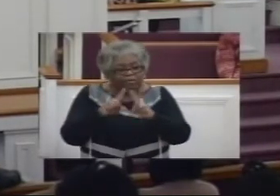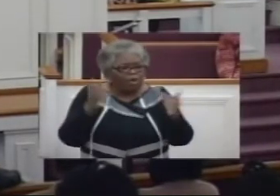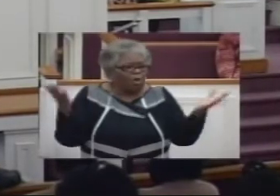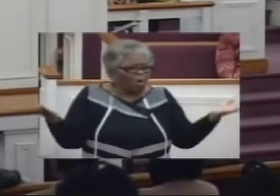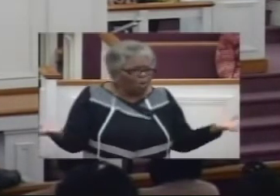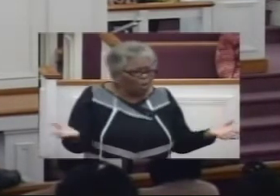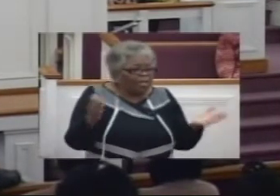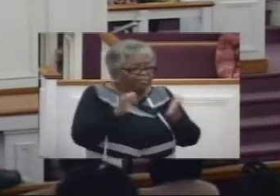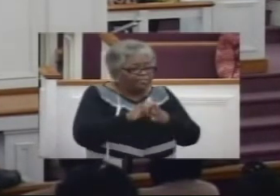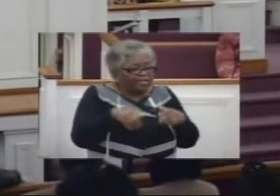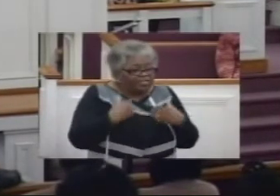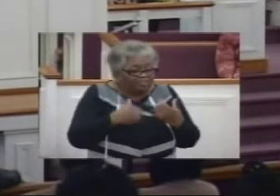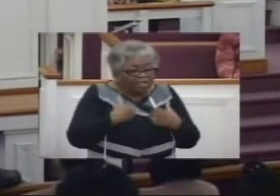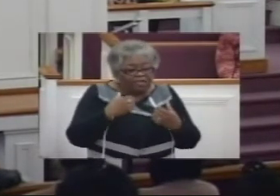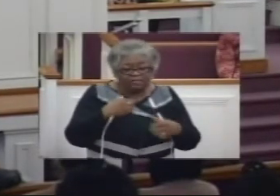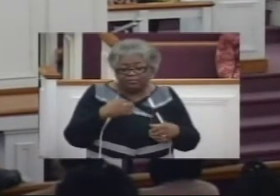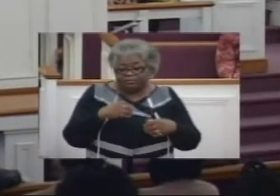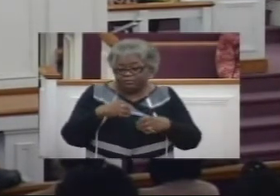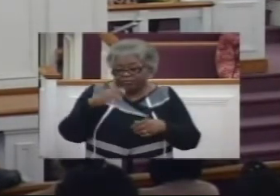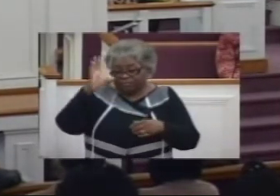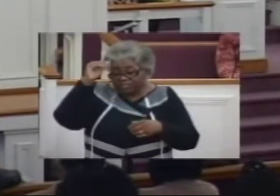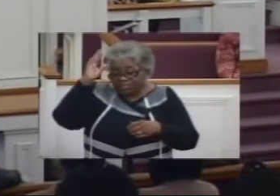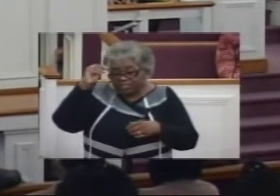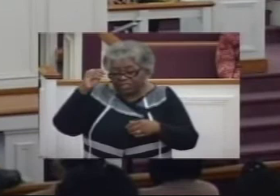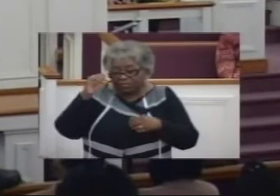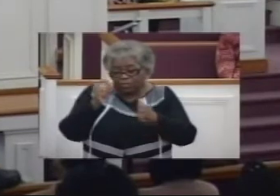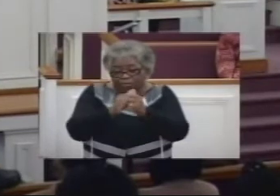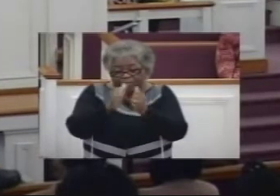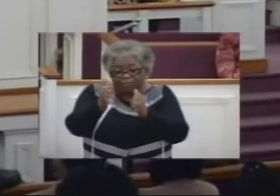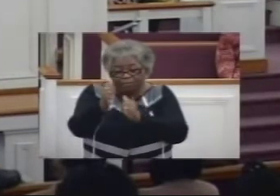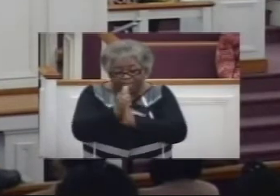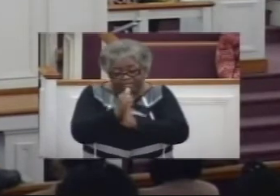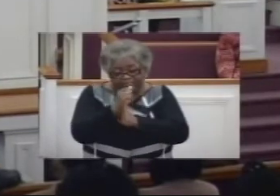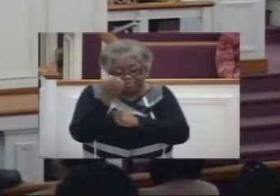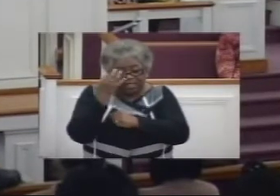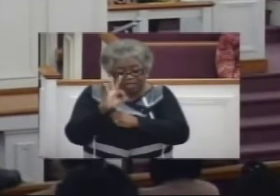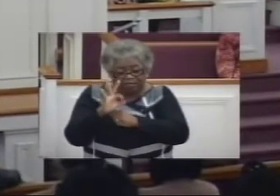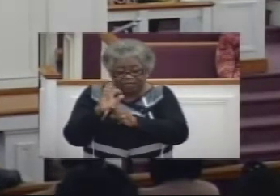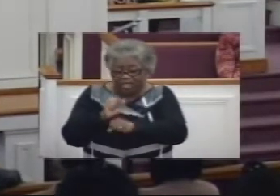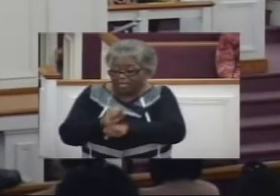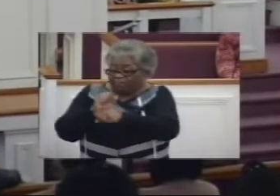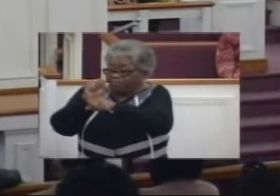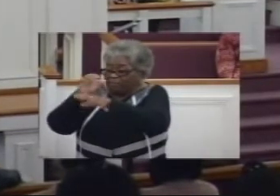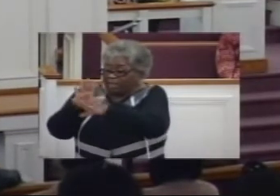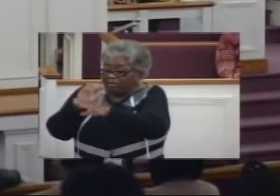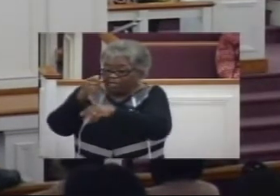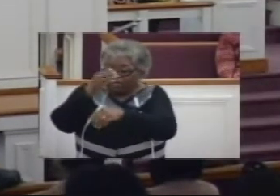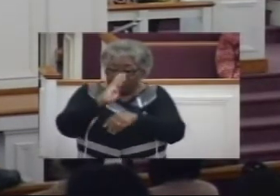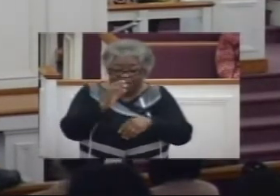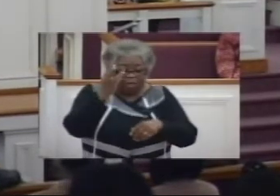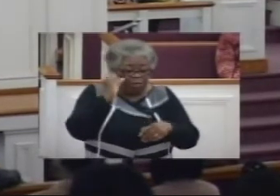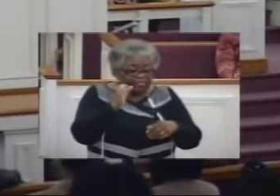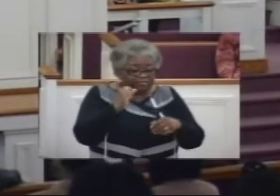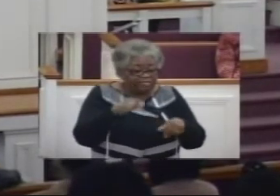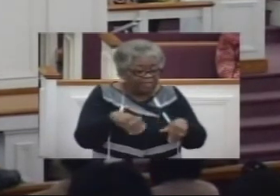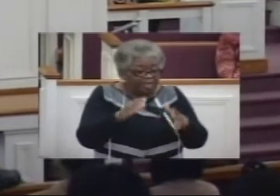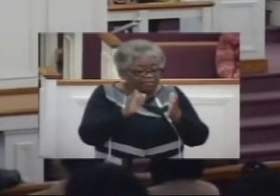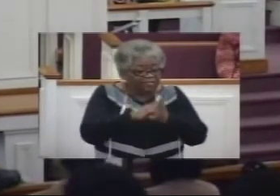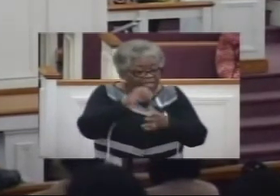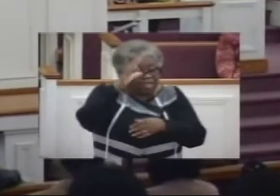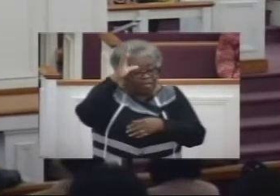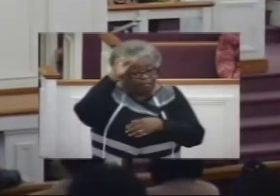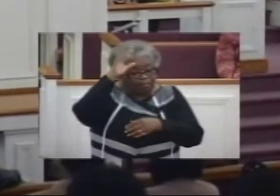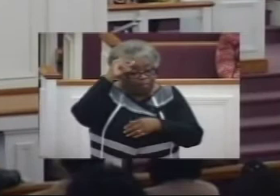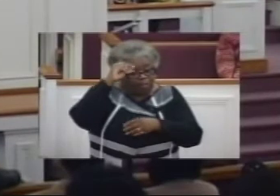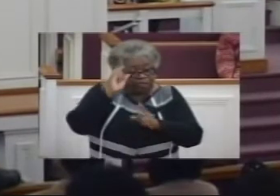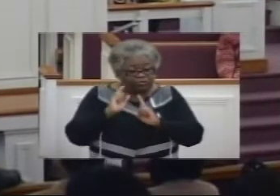that little young teenager on the backside of the mountain. God was allowing that boy